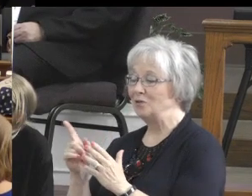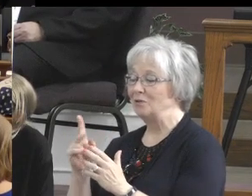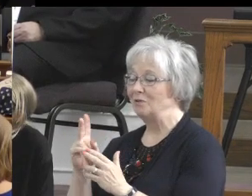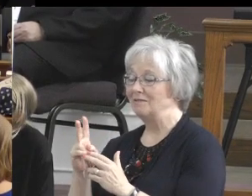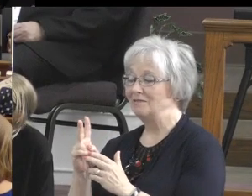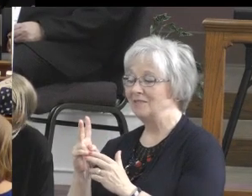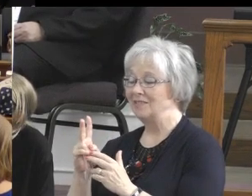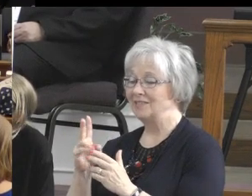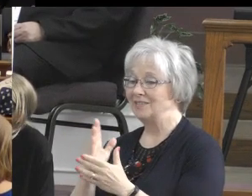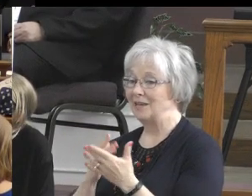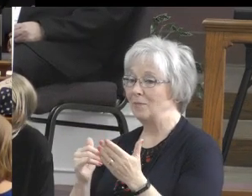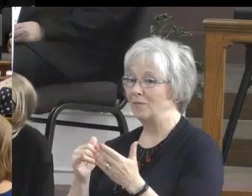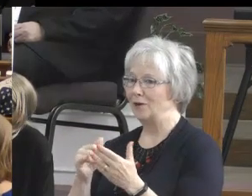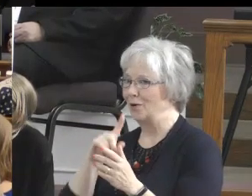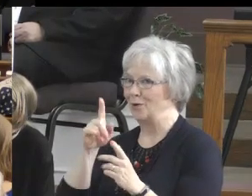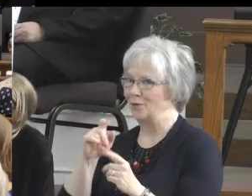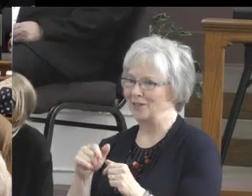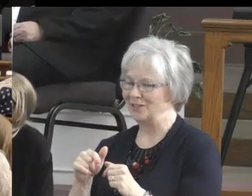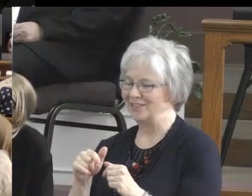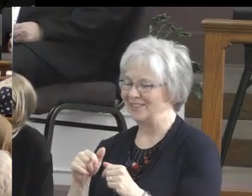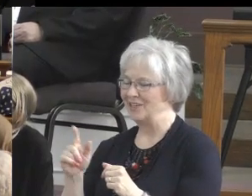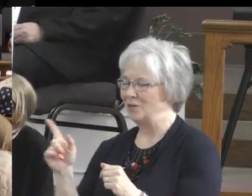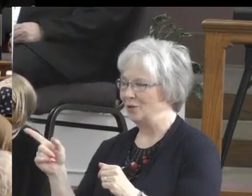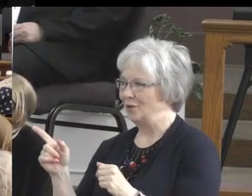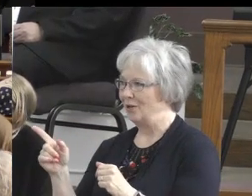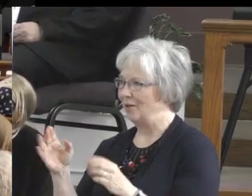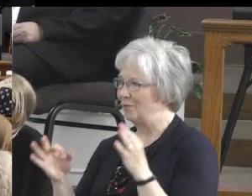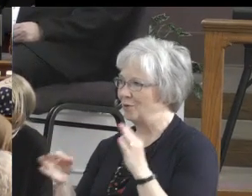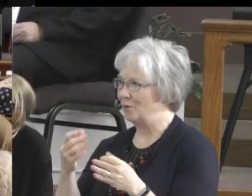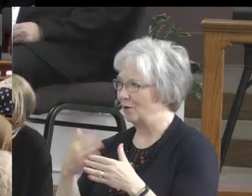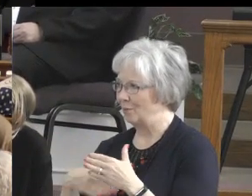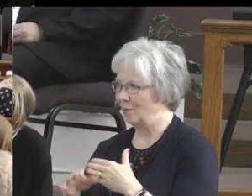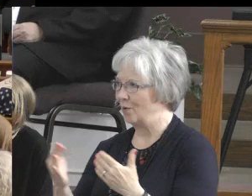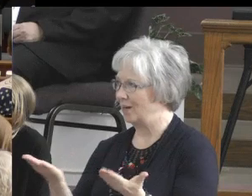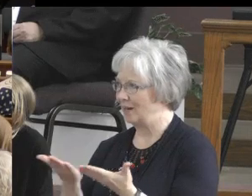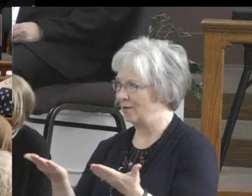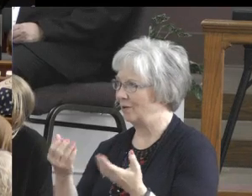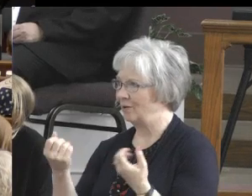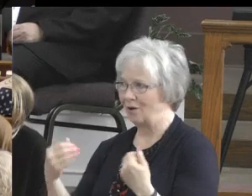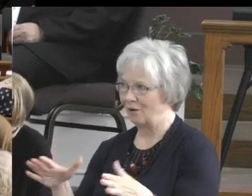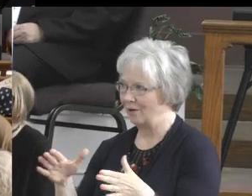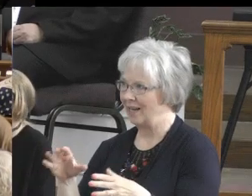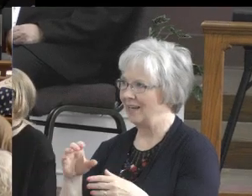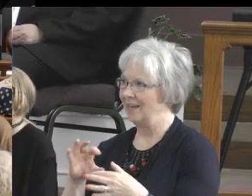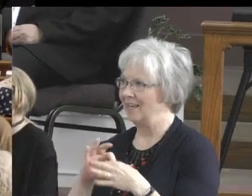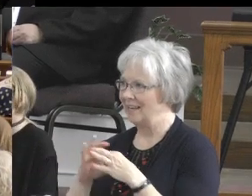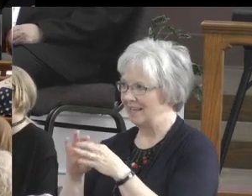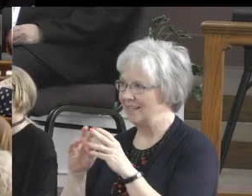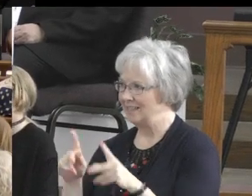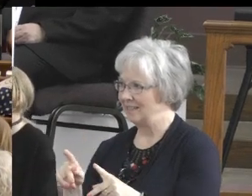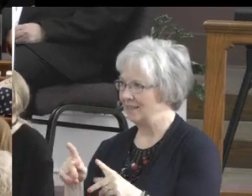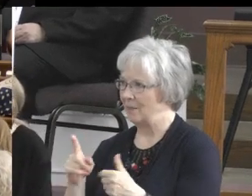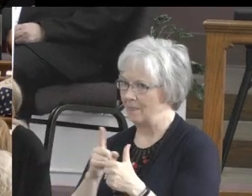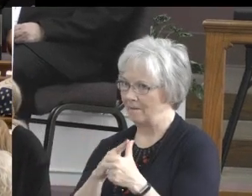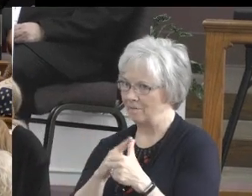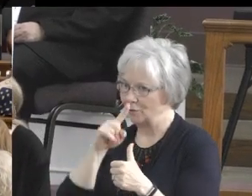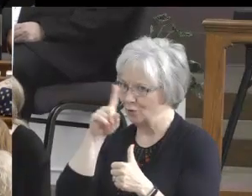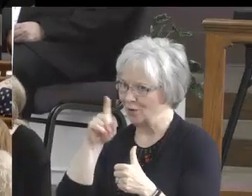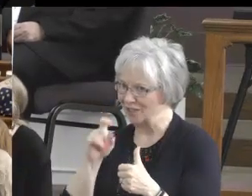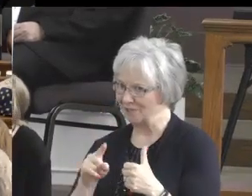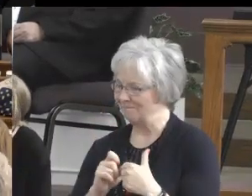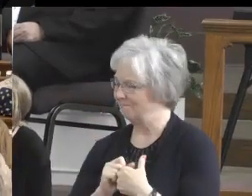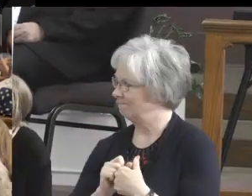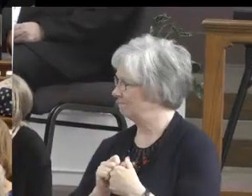you can be citizens. No, you're citizens. If you were born here, you're born a citizen. But here's the first question.